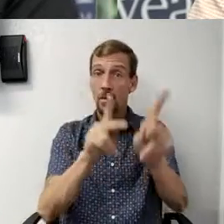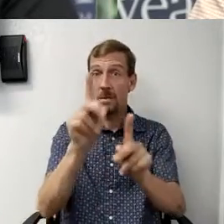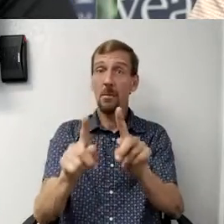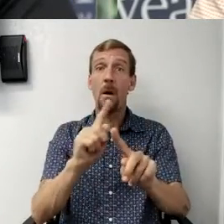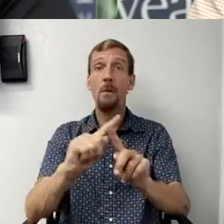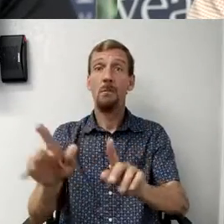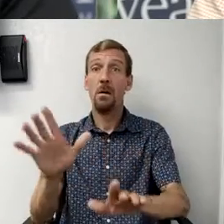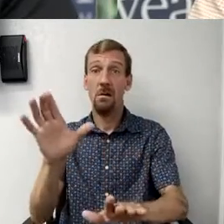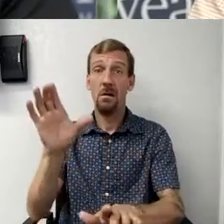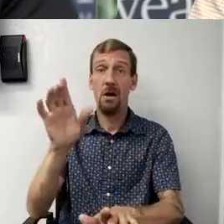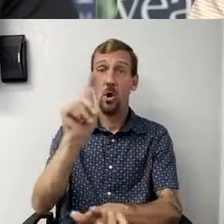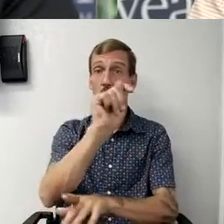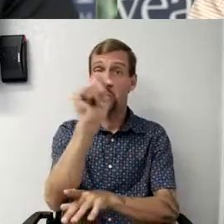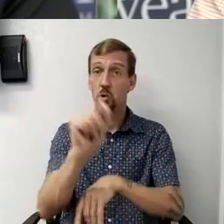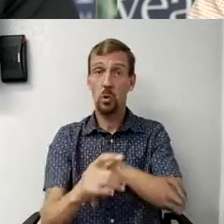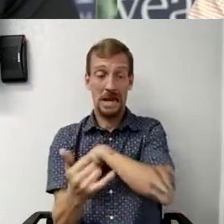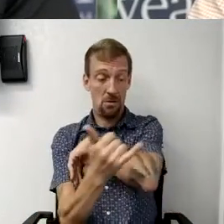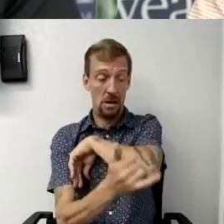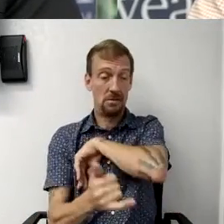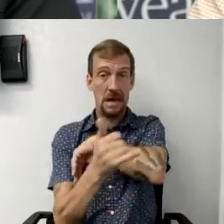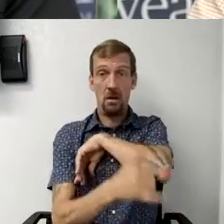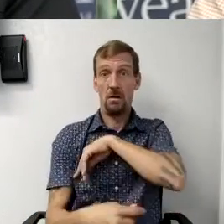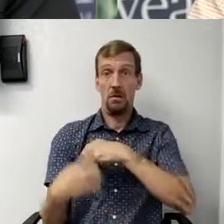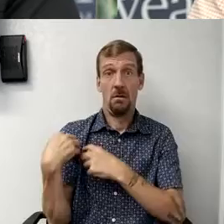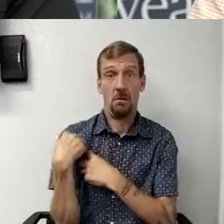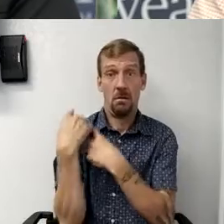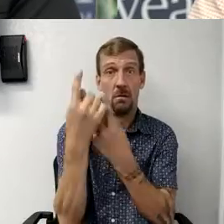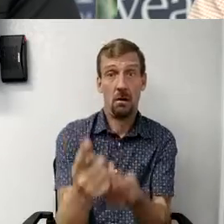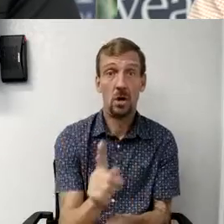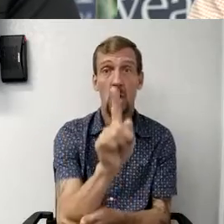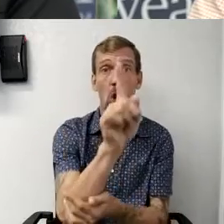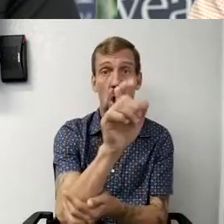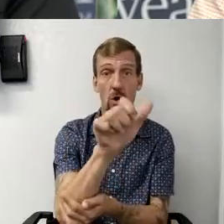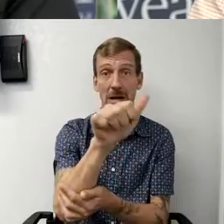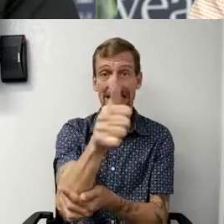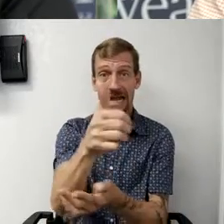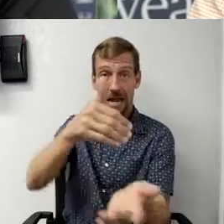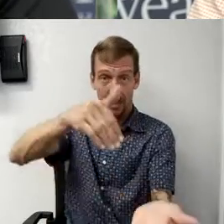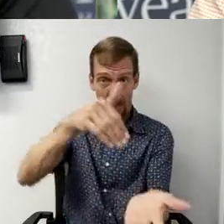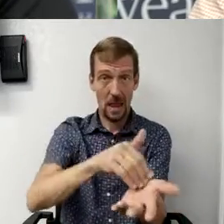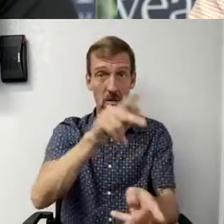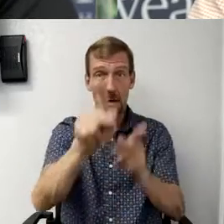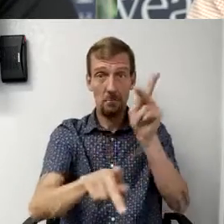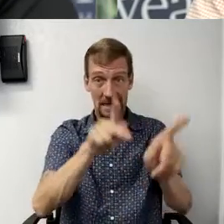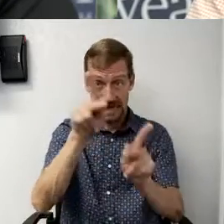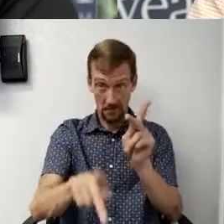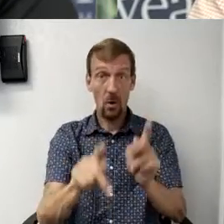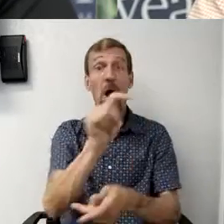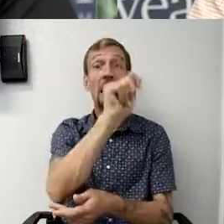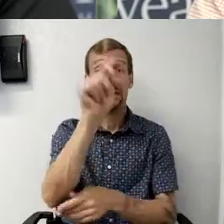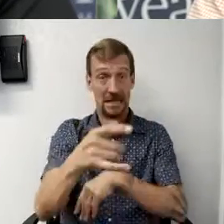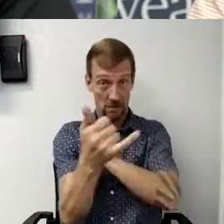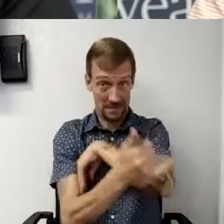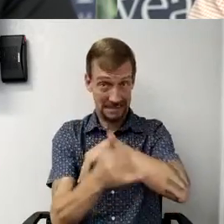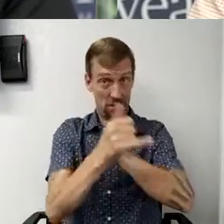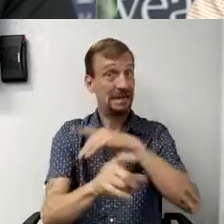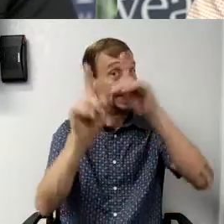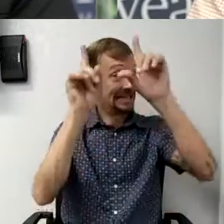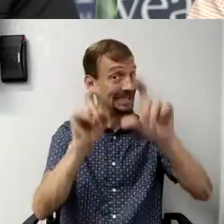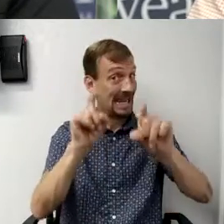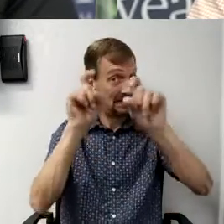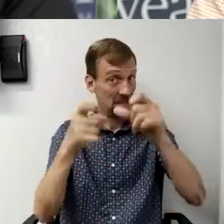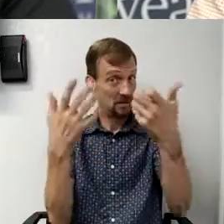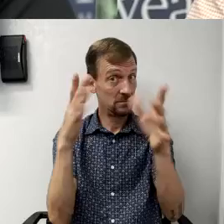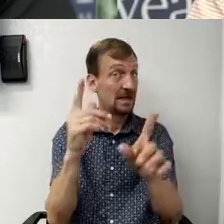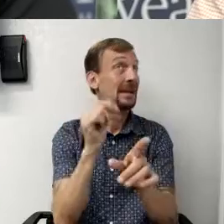the county, that Tulare County residents who have been tested is 110,000. That's how many Tulare County residents have been tested as